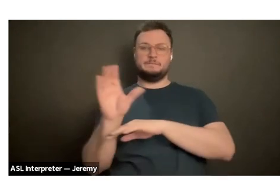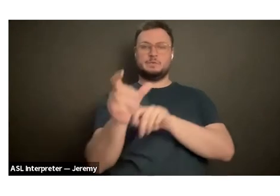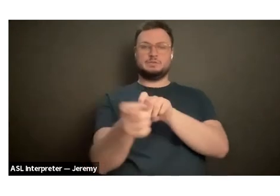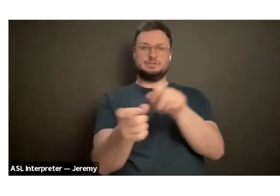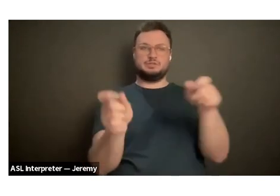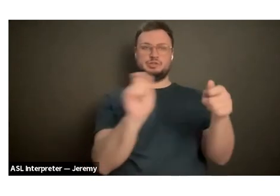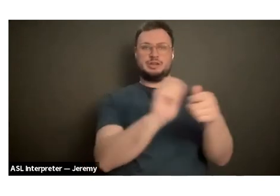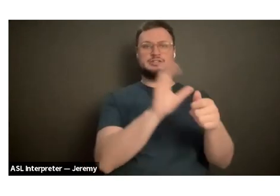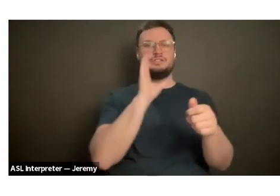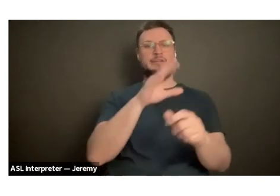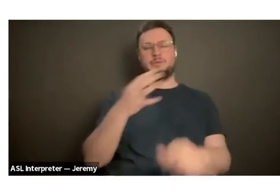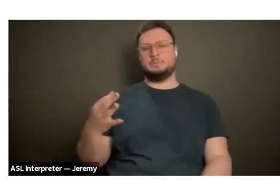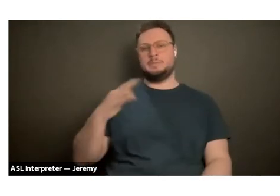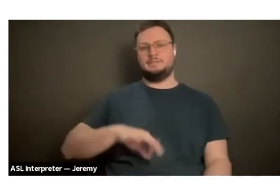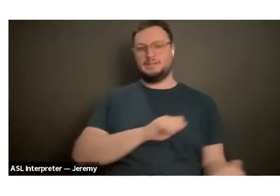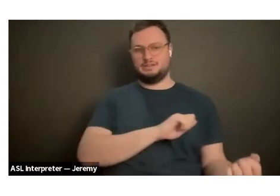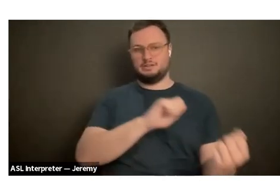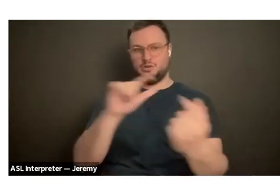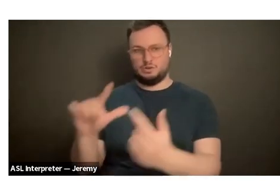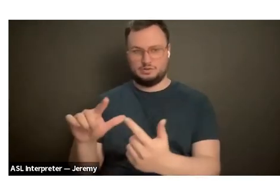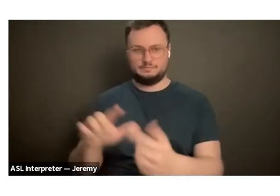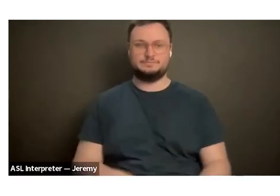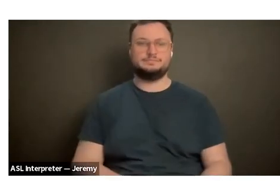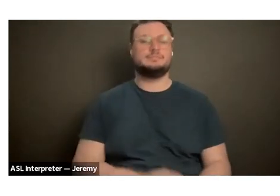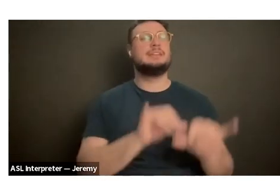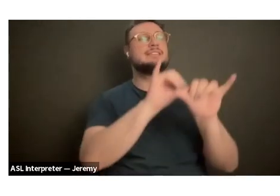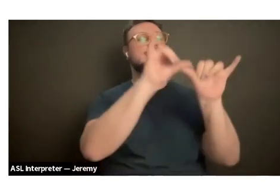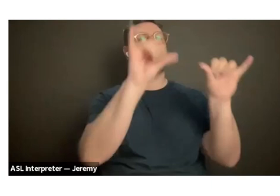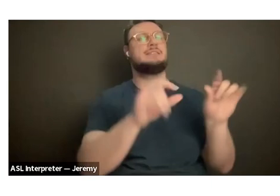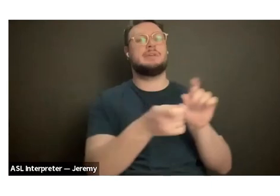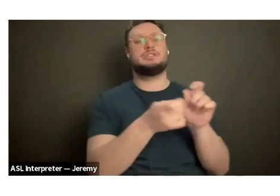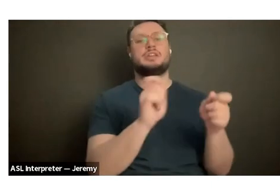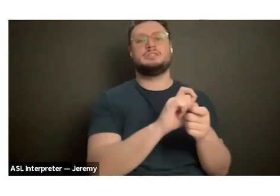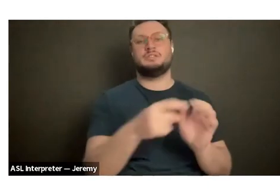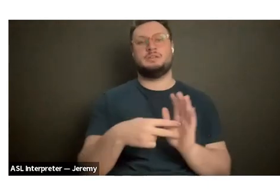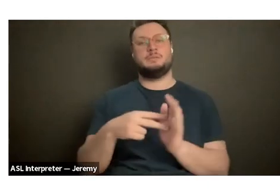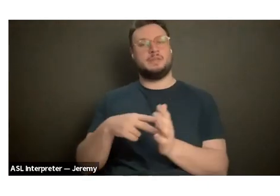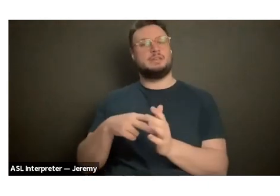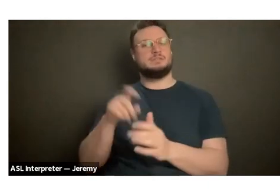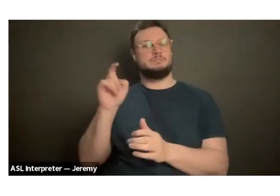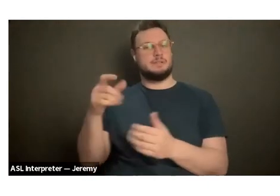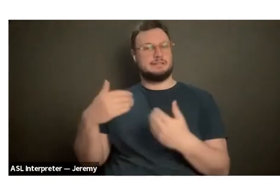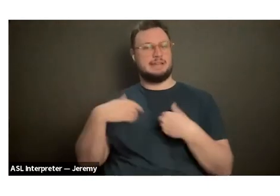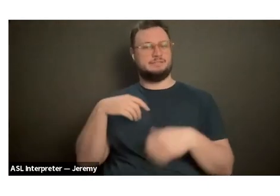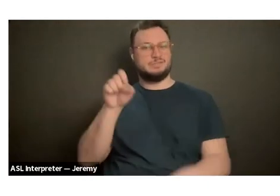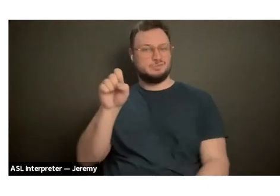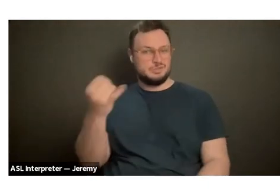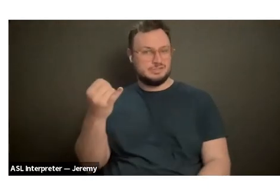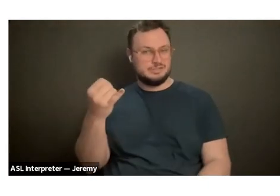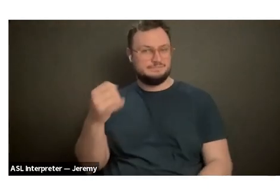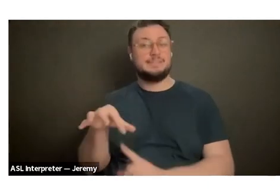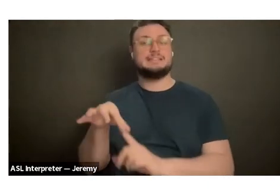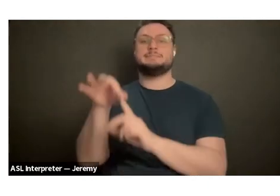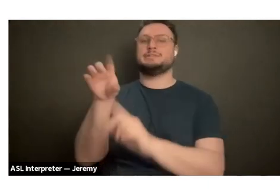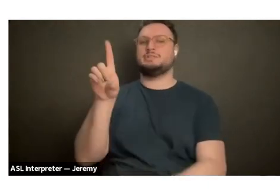And systemic change is rooted in social justice, especially disability justice. And the